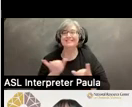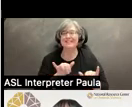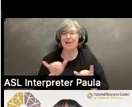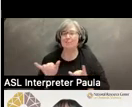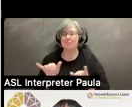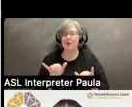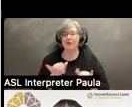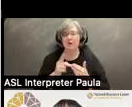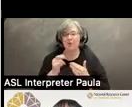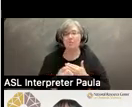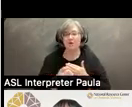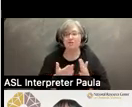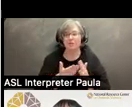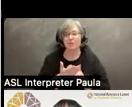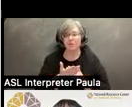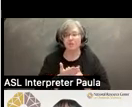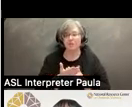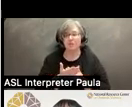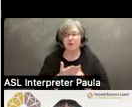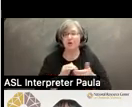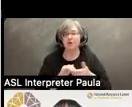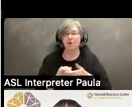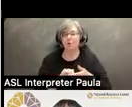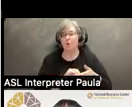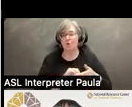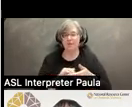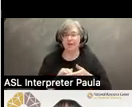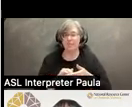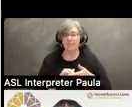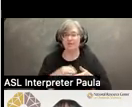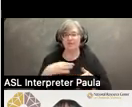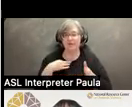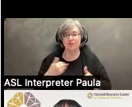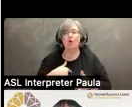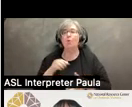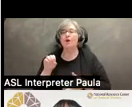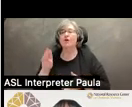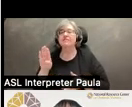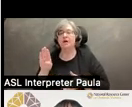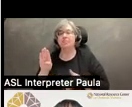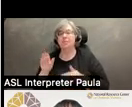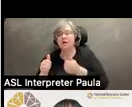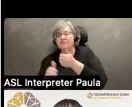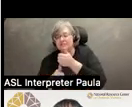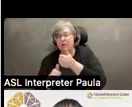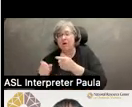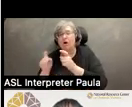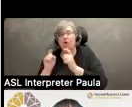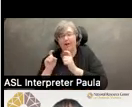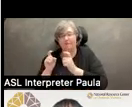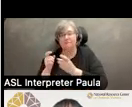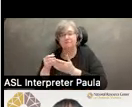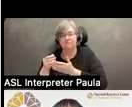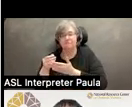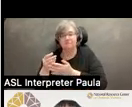our project that comes through our collaborative applicant, where we're a sub-grantee of them. I'm